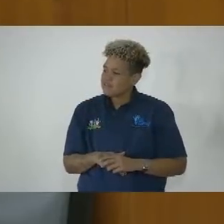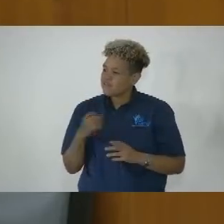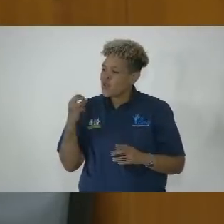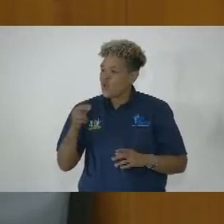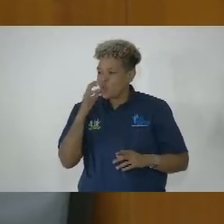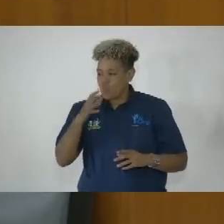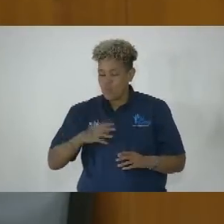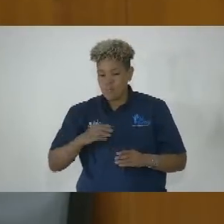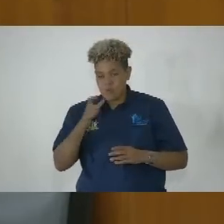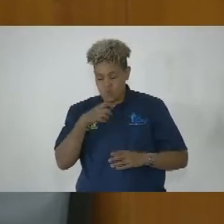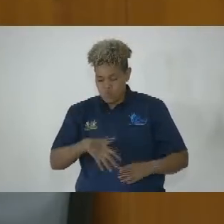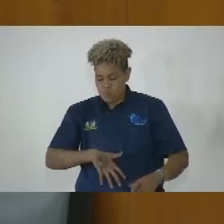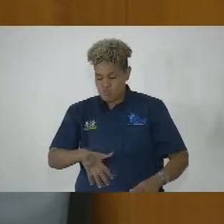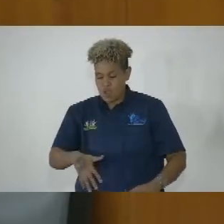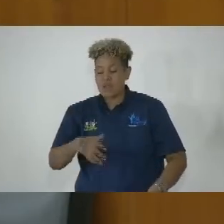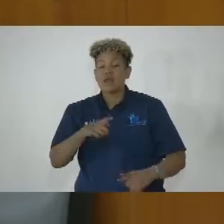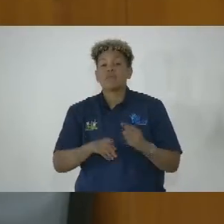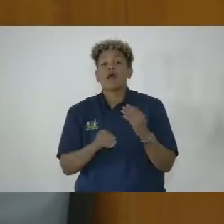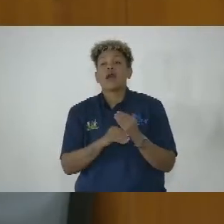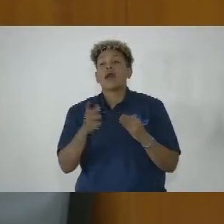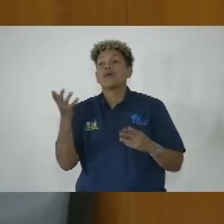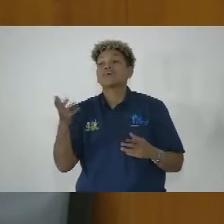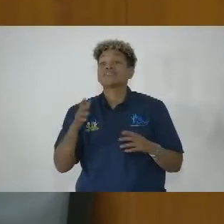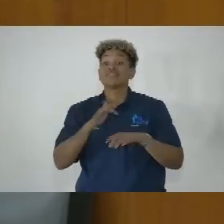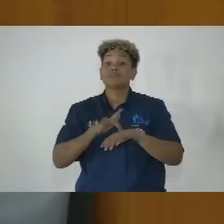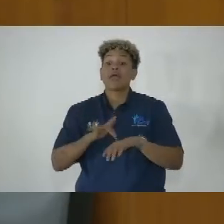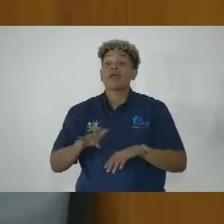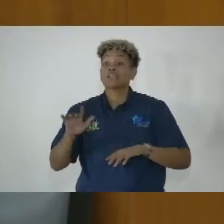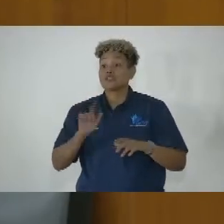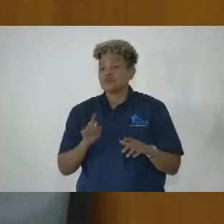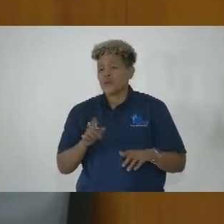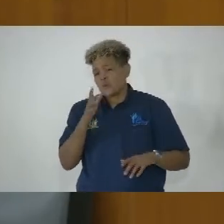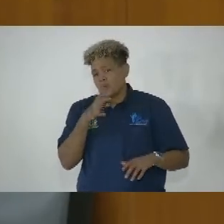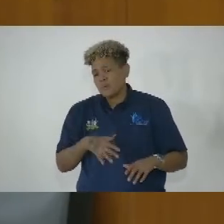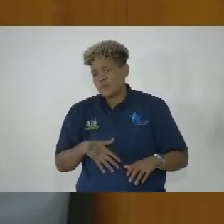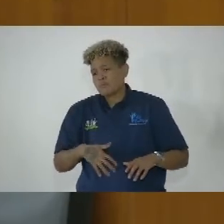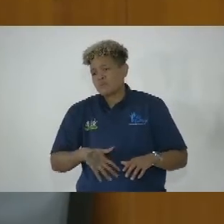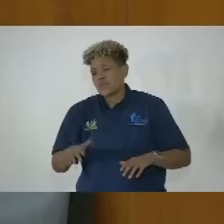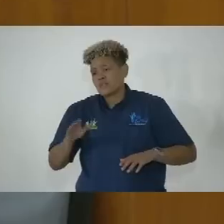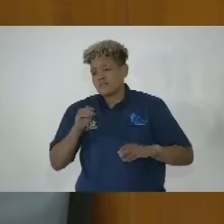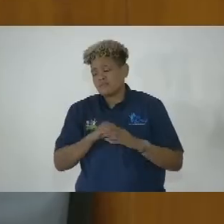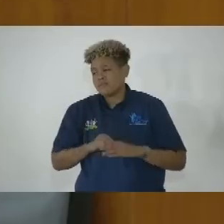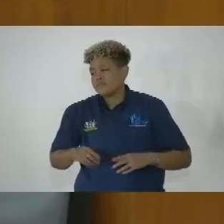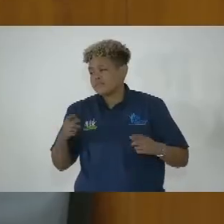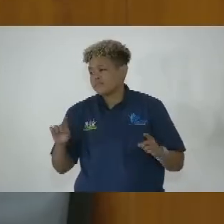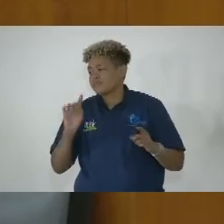in pregnancy, antenatal spaces. I spoke of the use of